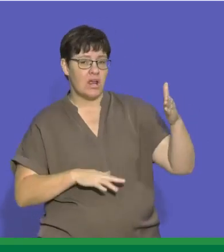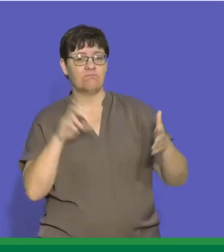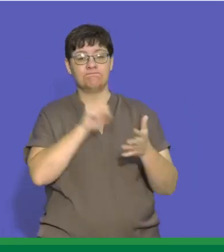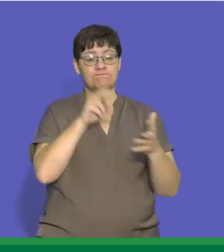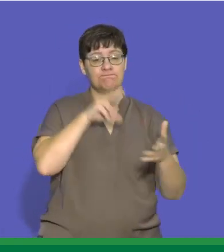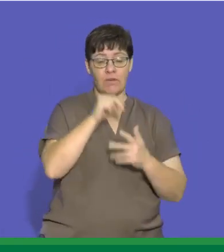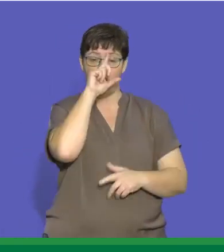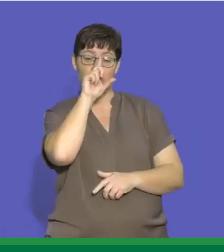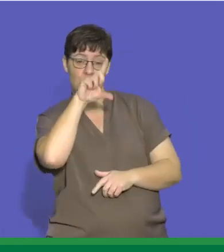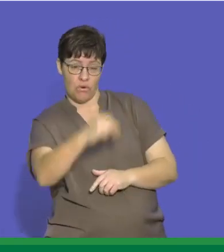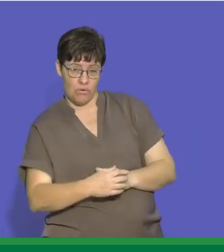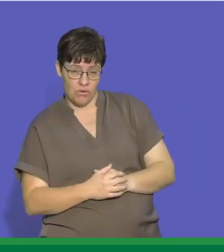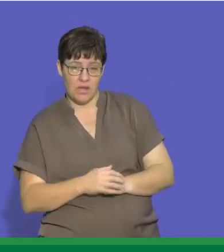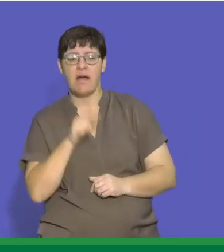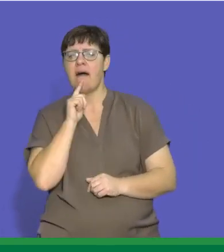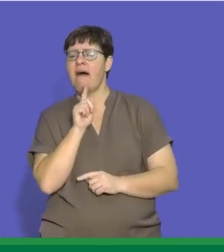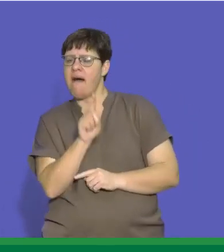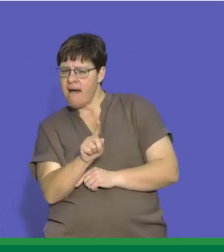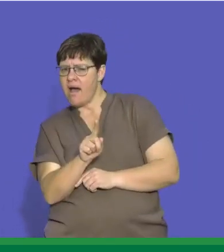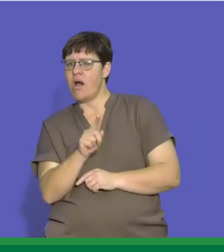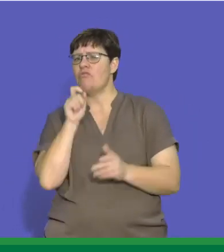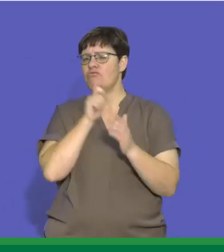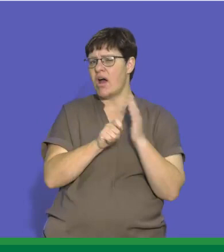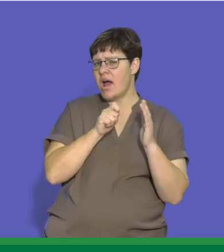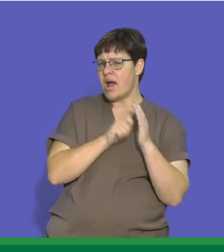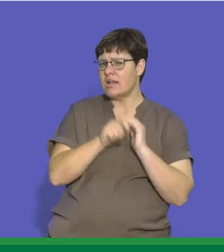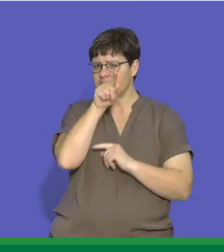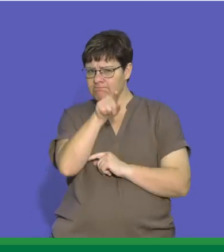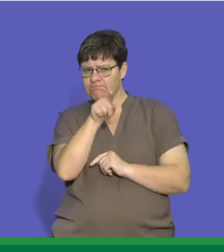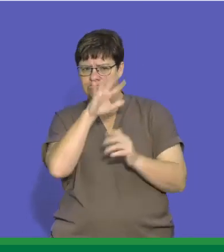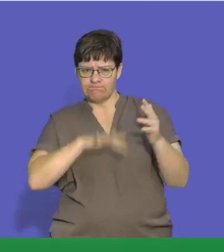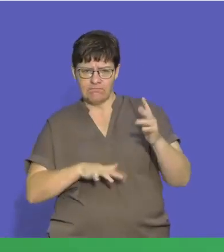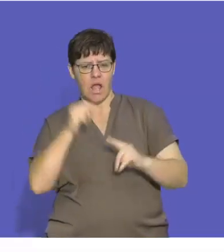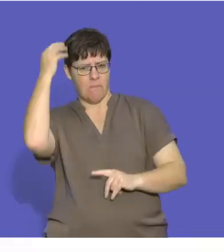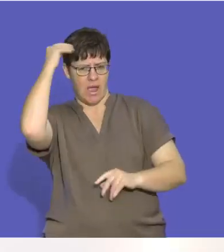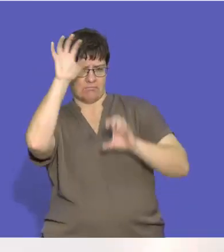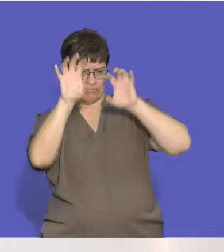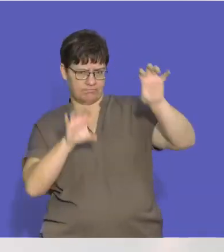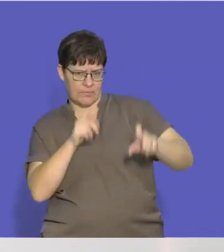and a crow, writing a story, and using a mind map.